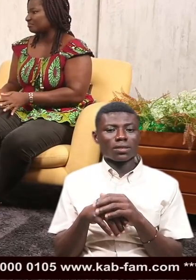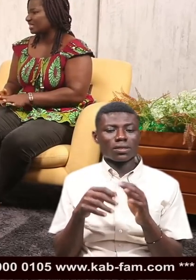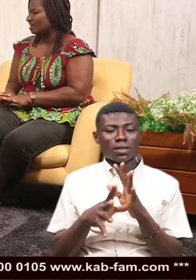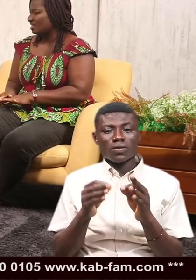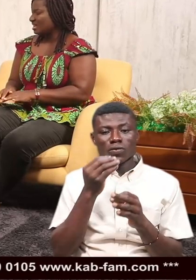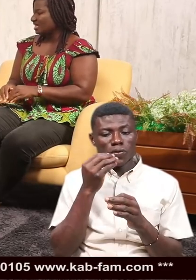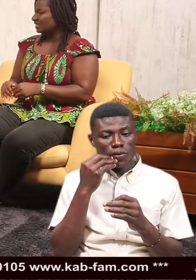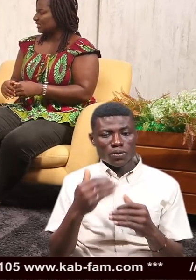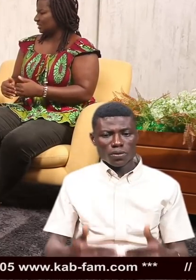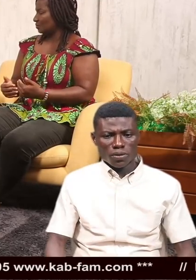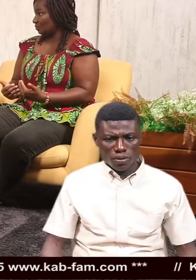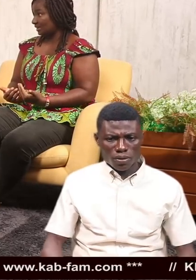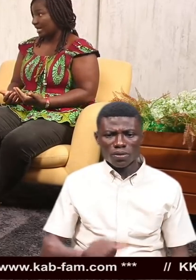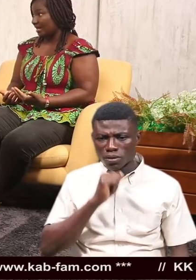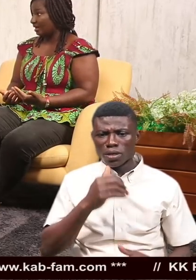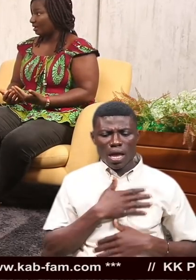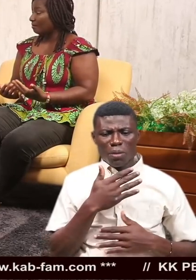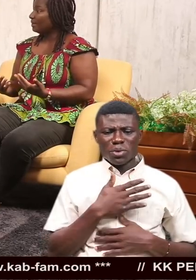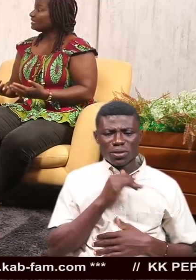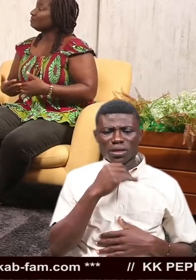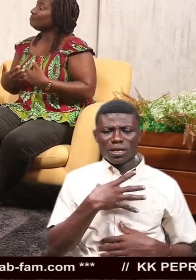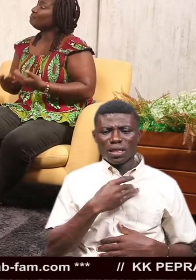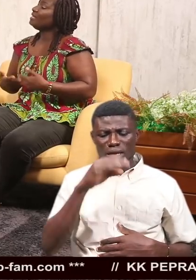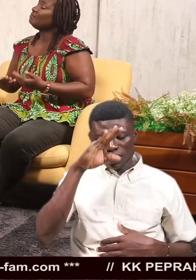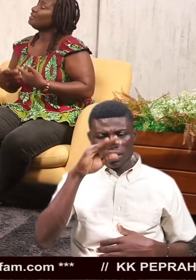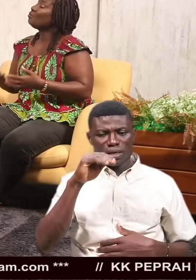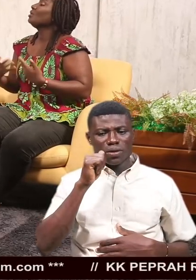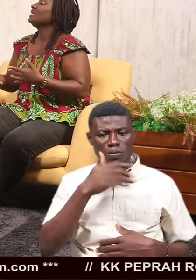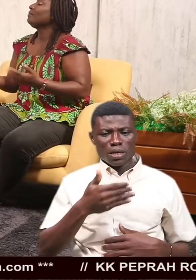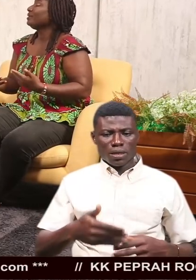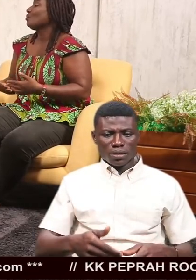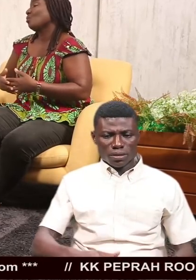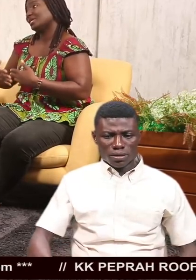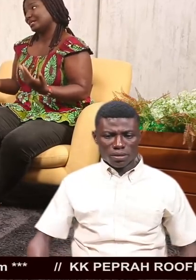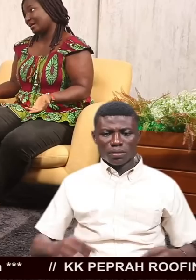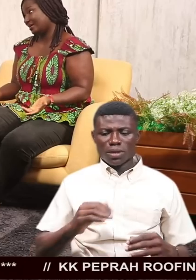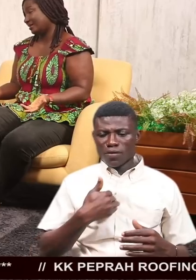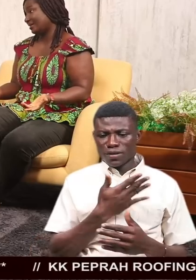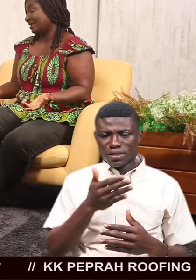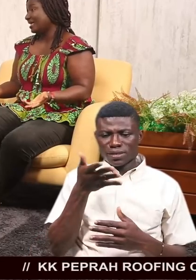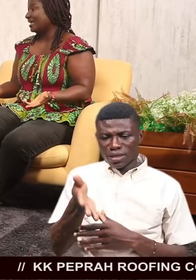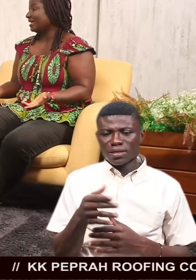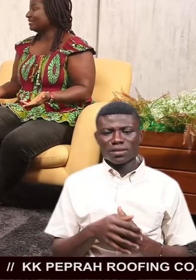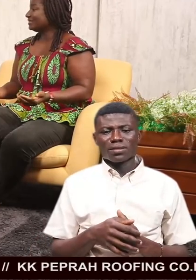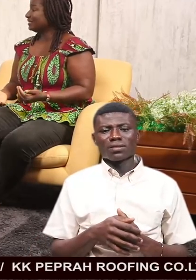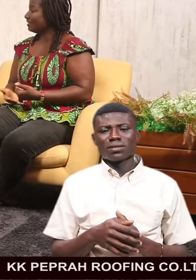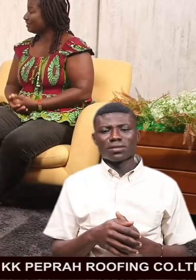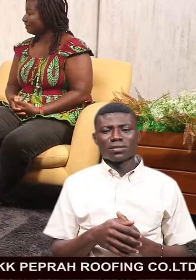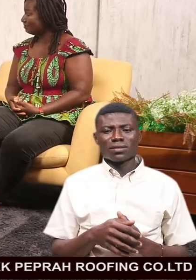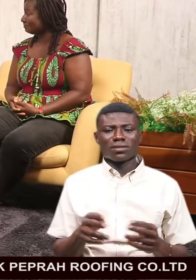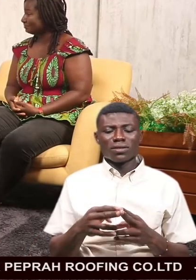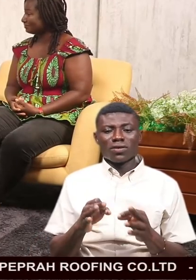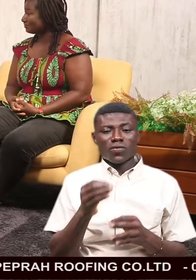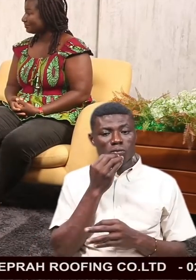nika. Ninin chimon, sir. But me won near man or what dada. It's not in